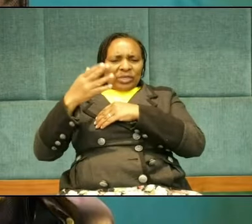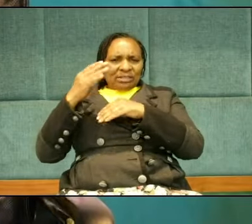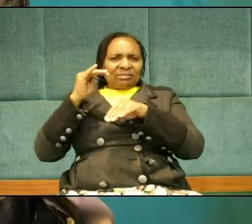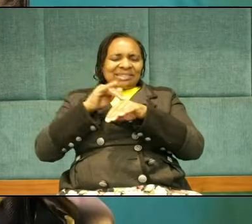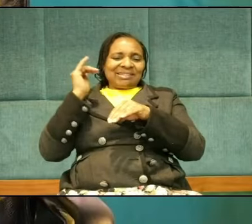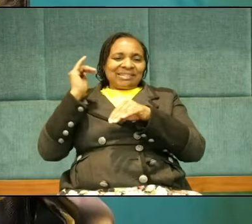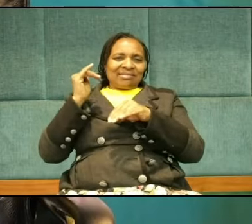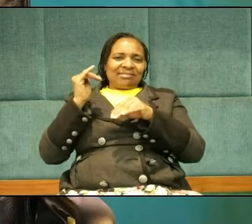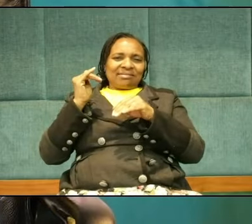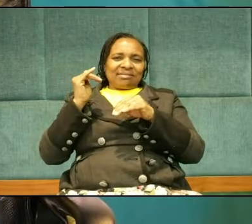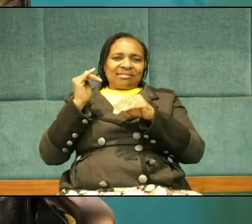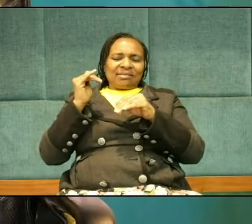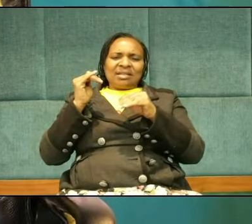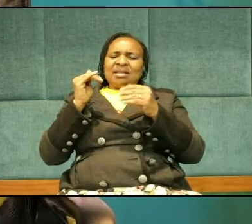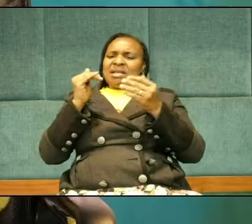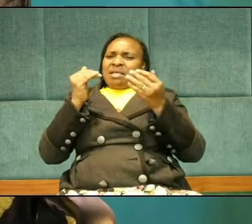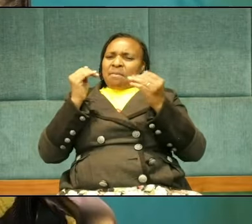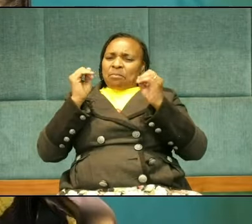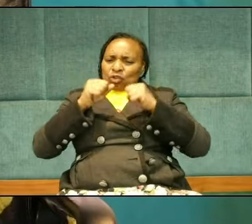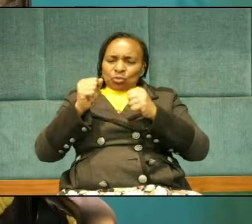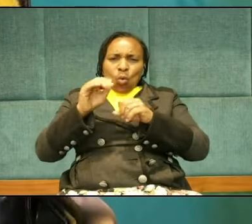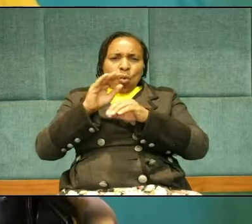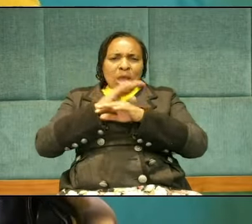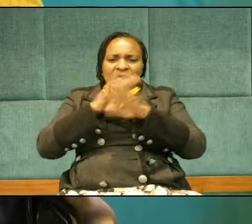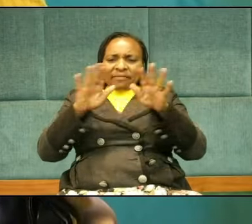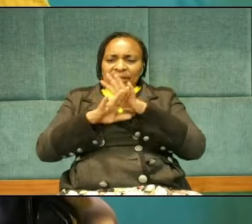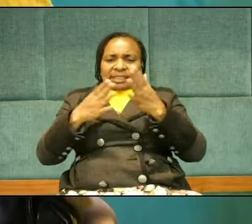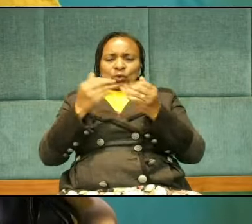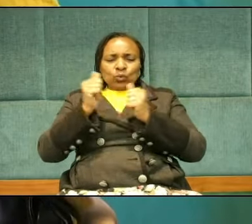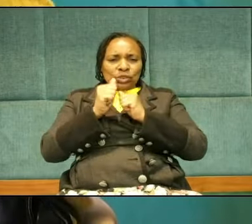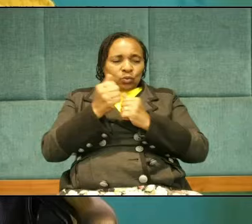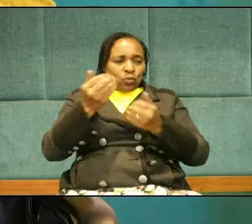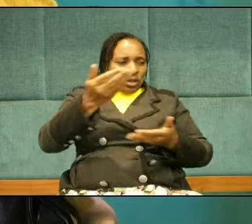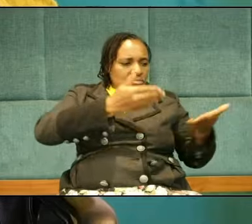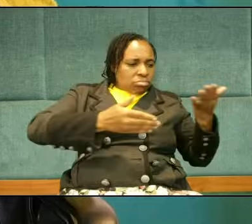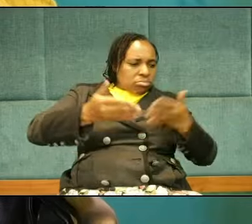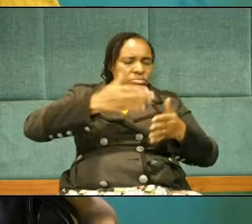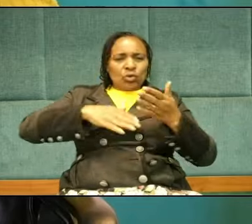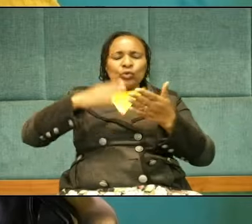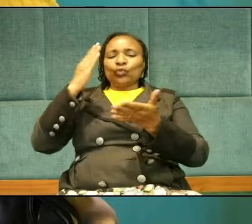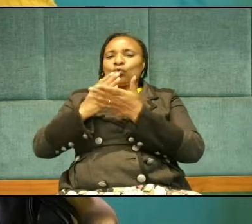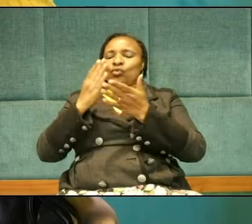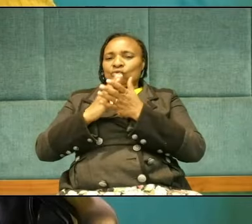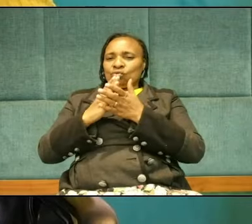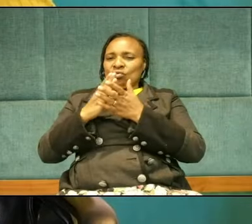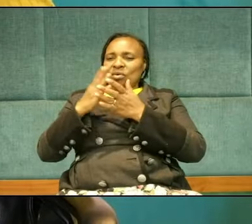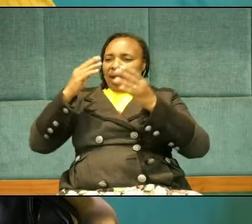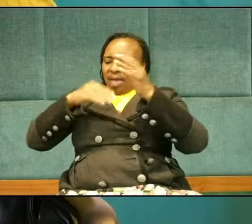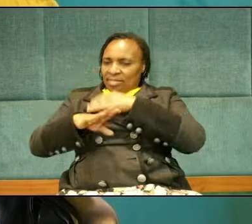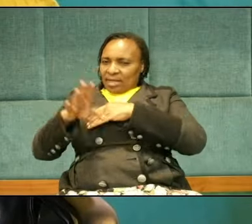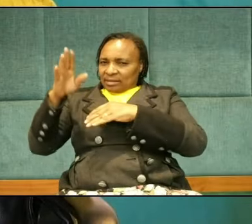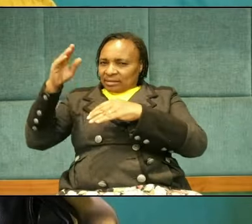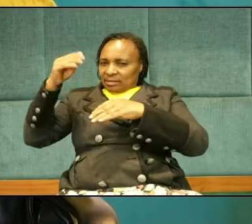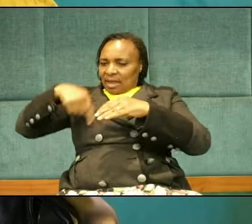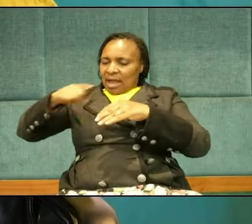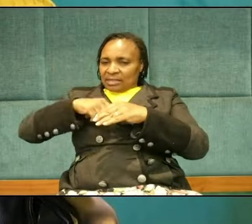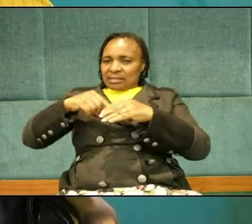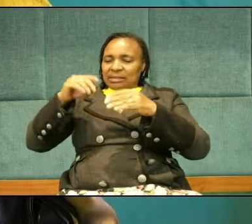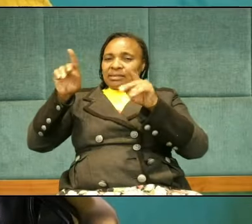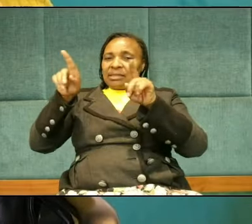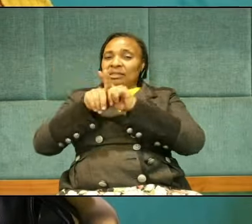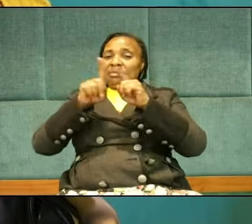the taste, the touch, everything that we interact with really influences us and has a spiritual